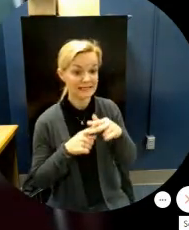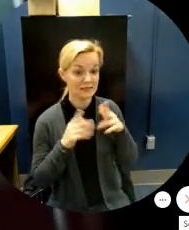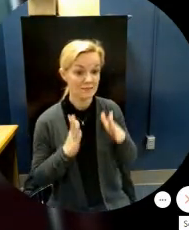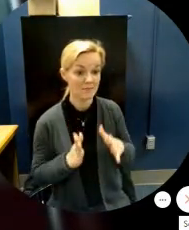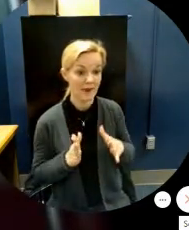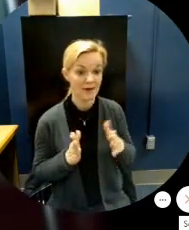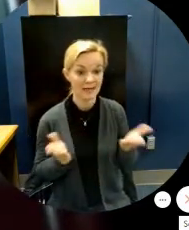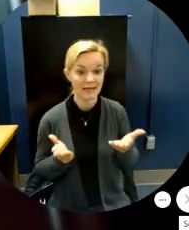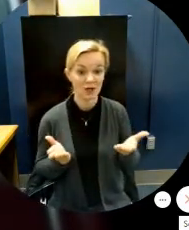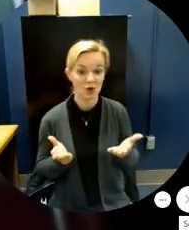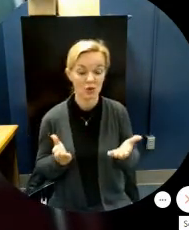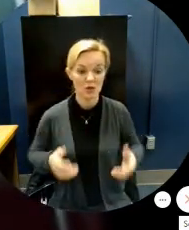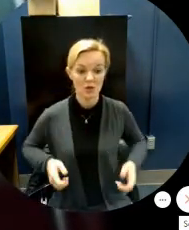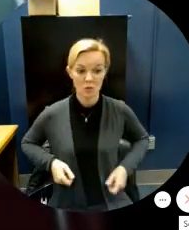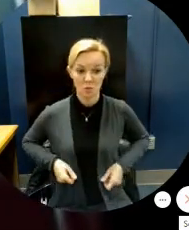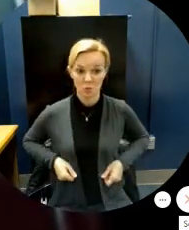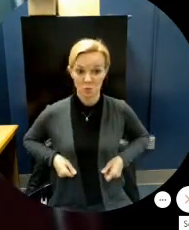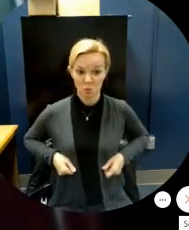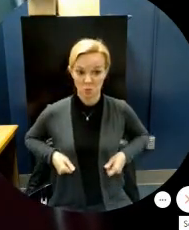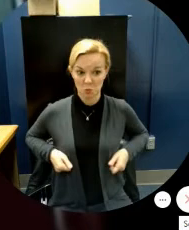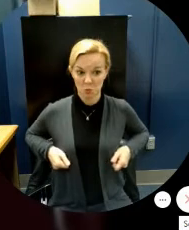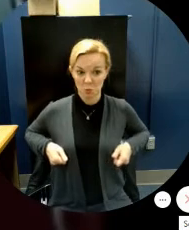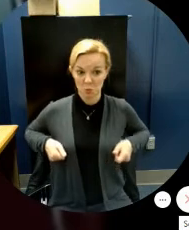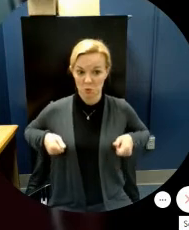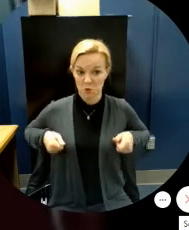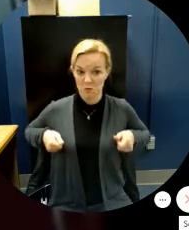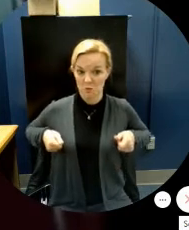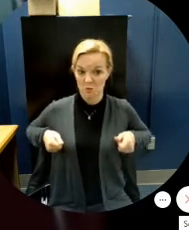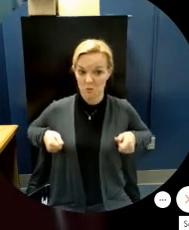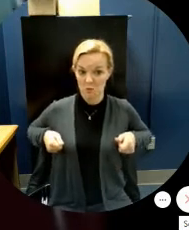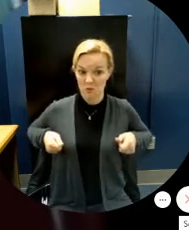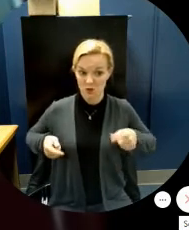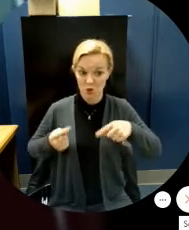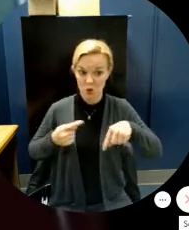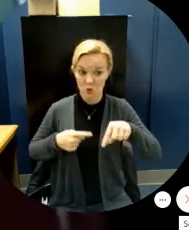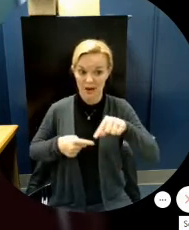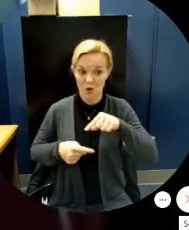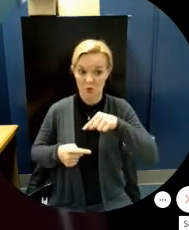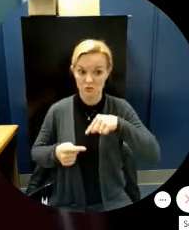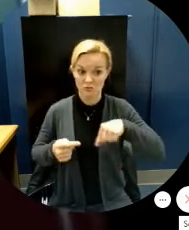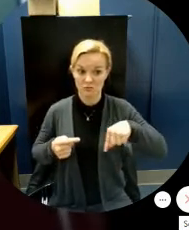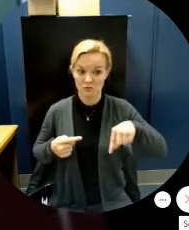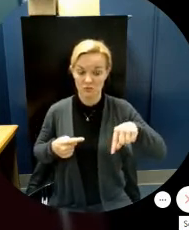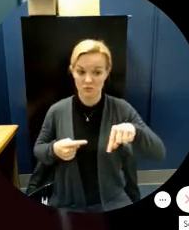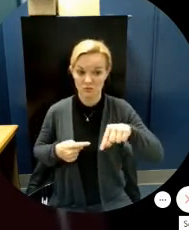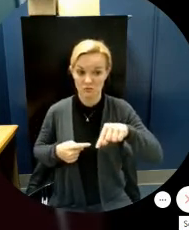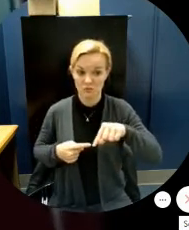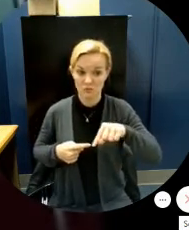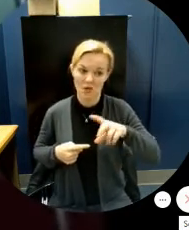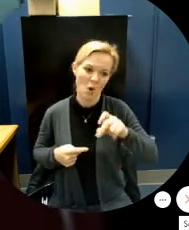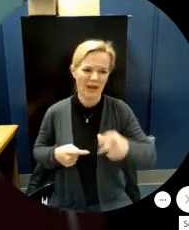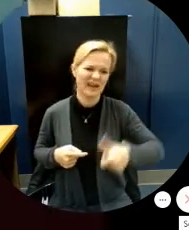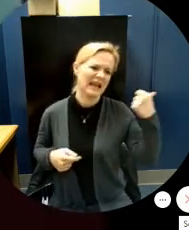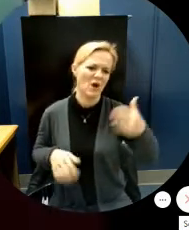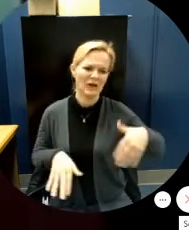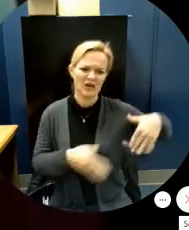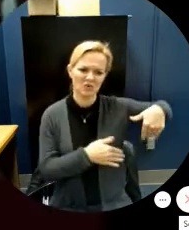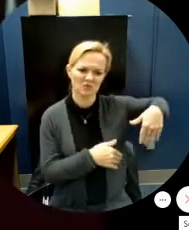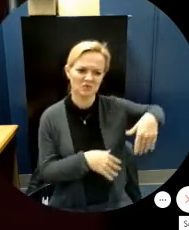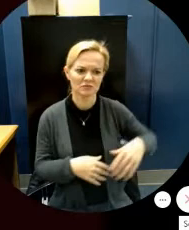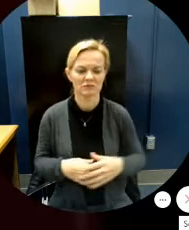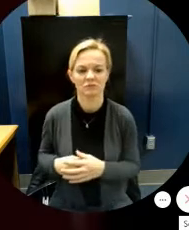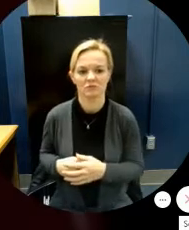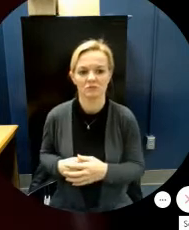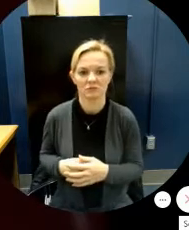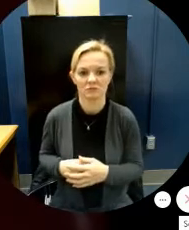line. Don't shoot. Lift it up. Turn around. Slowly. Keep going. Okay, get out of here. Walk fast. Come on.